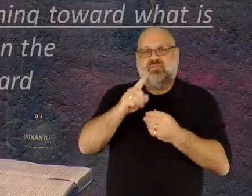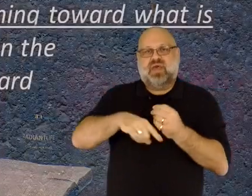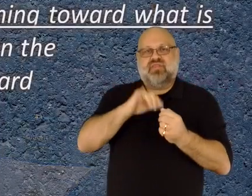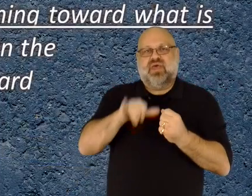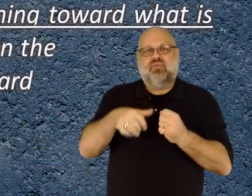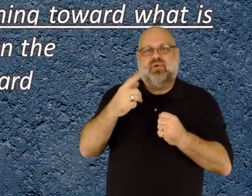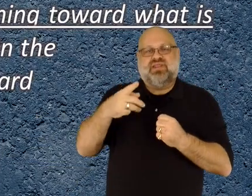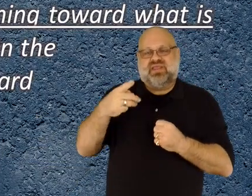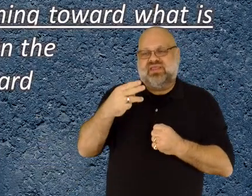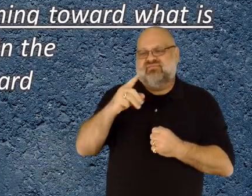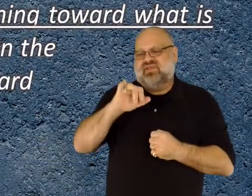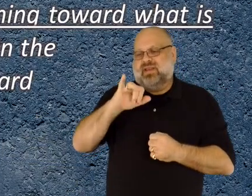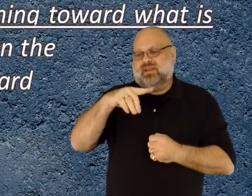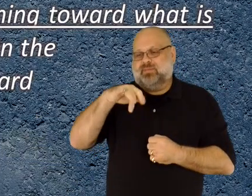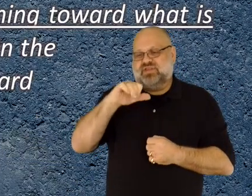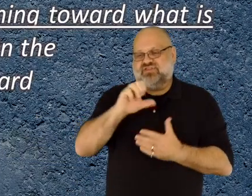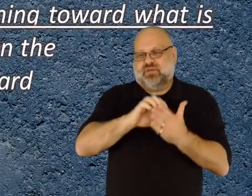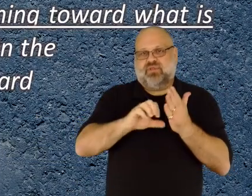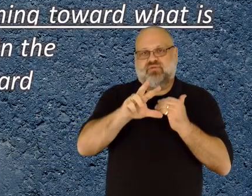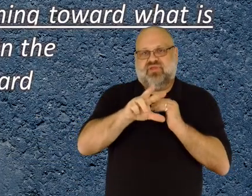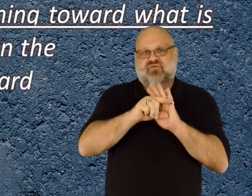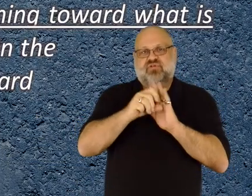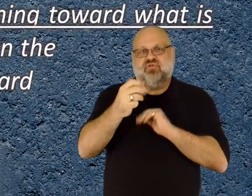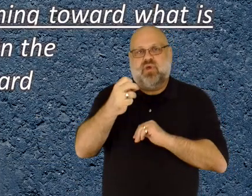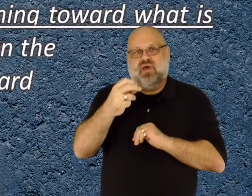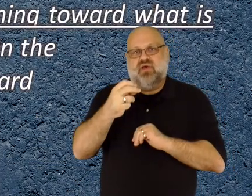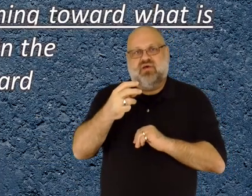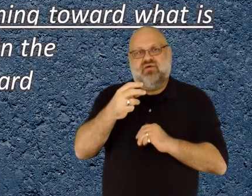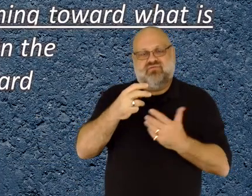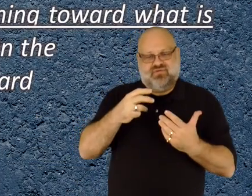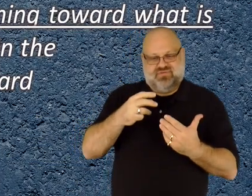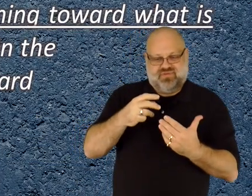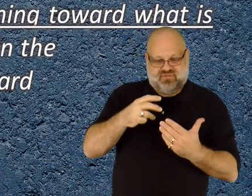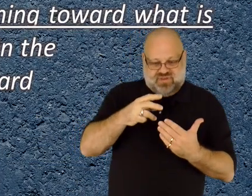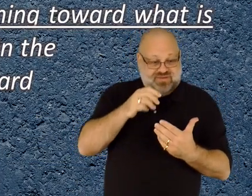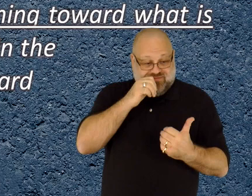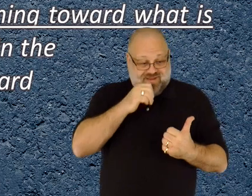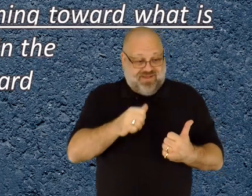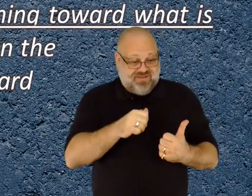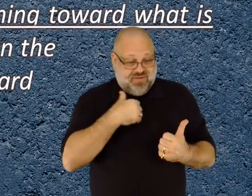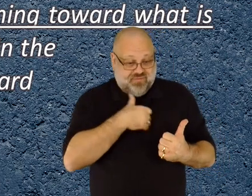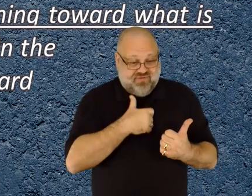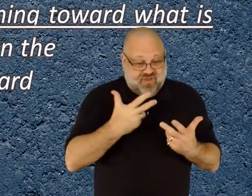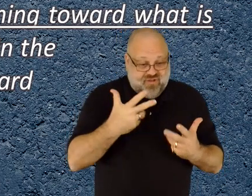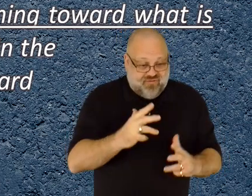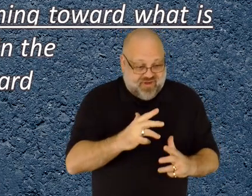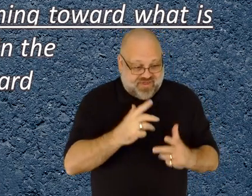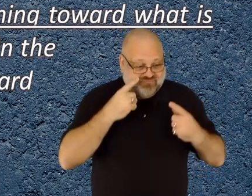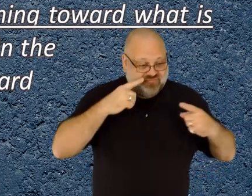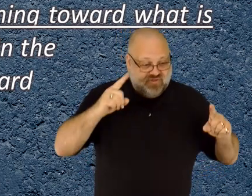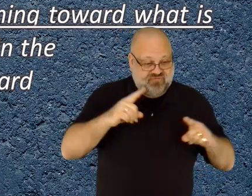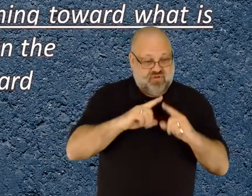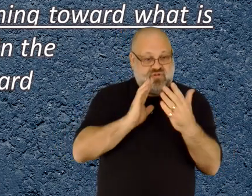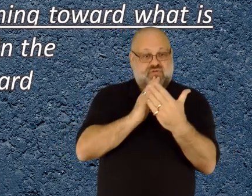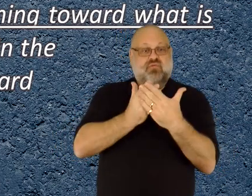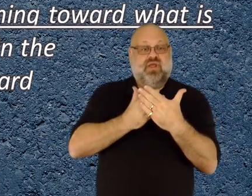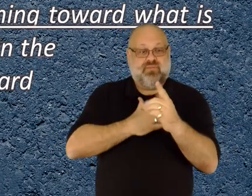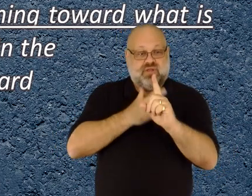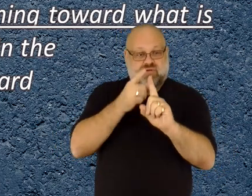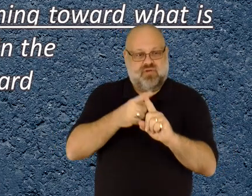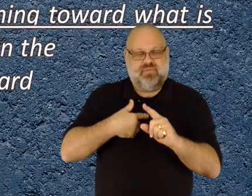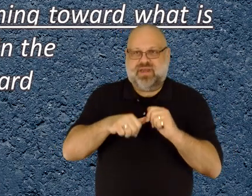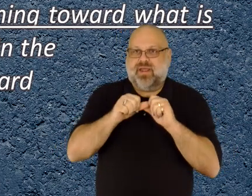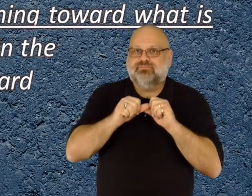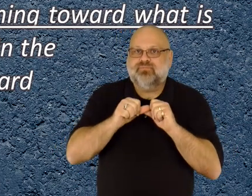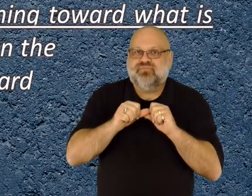read, "Not that I've already obtained all this or have already arrived at my goal, but I press on to take hold of that